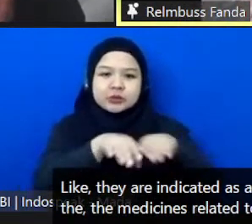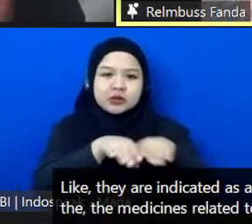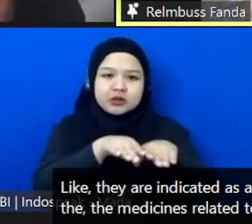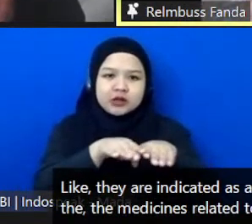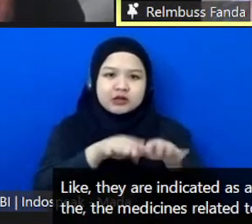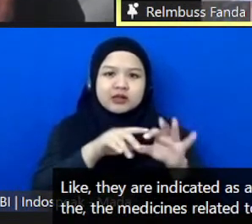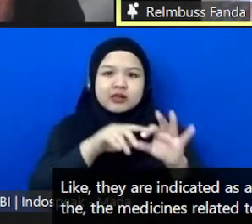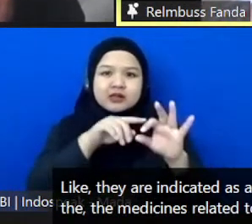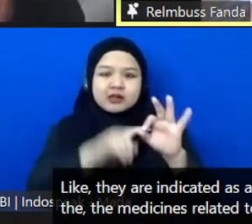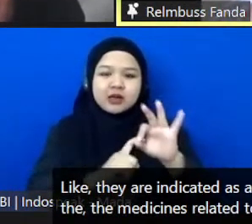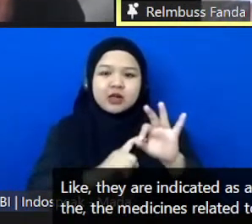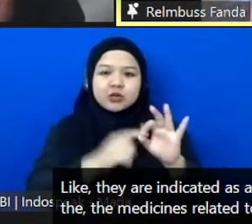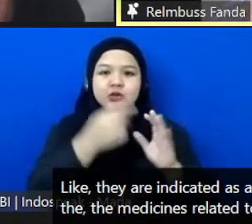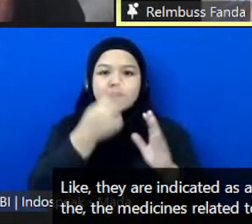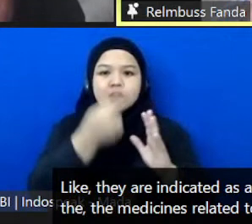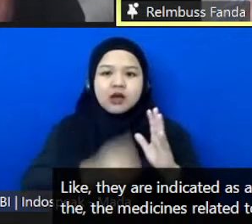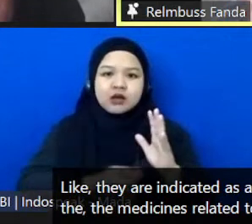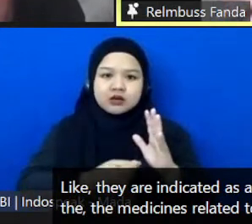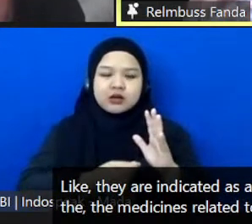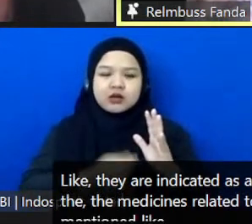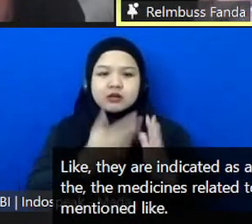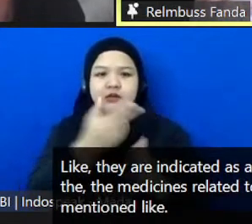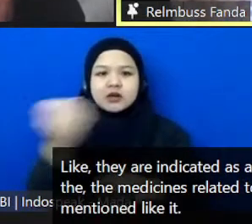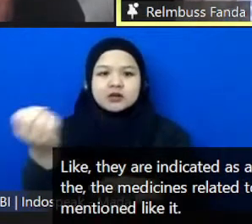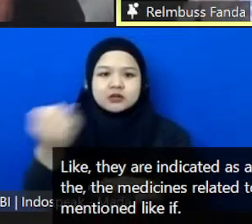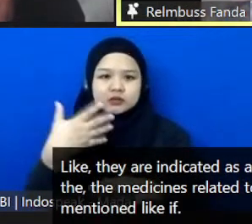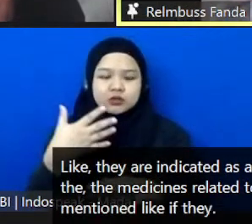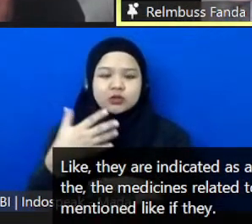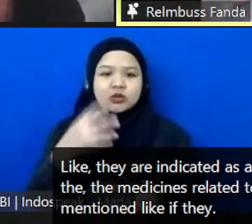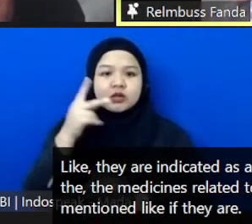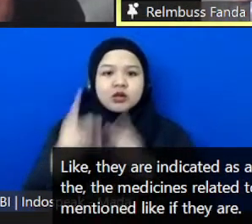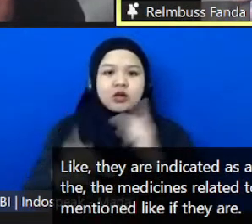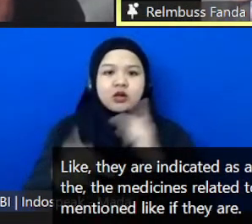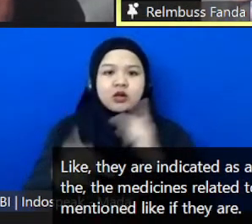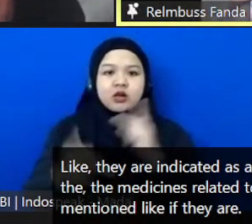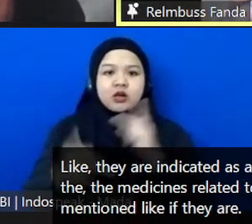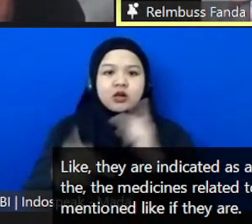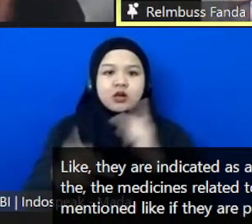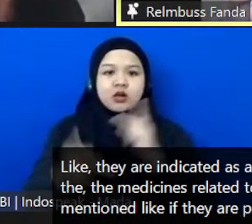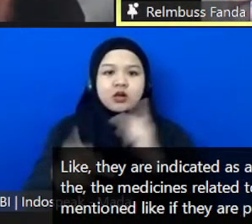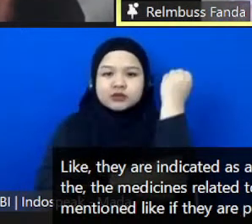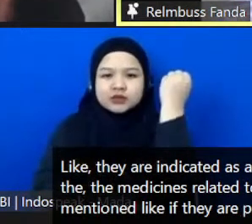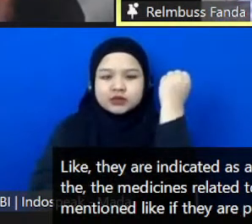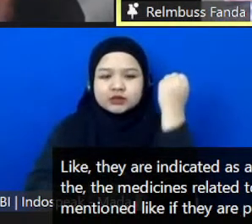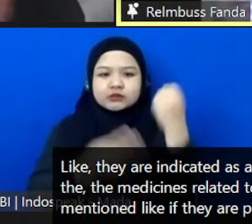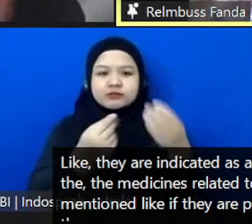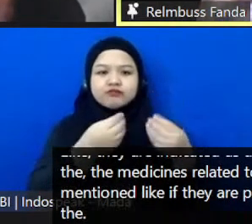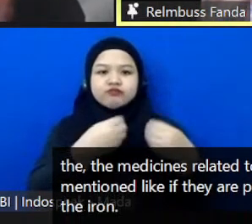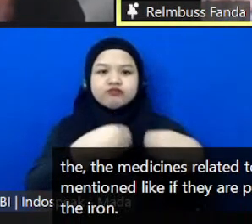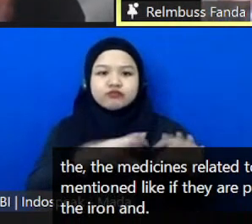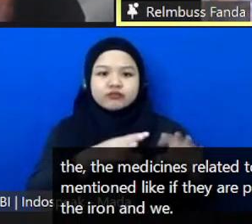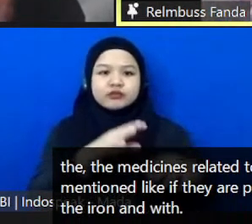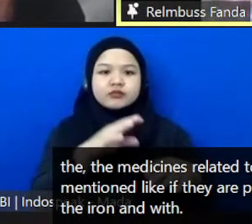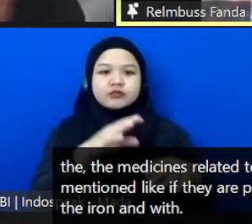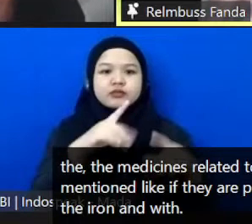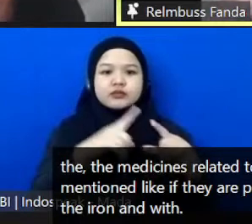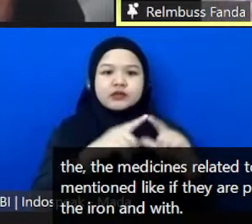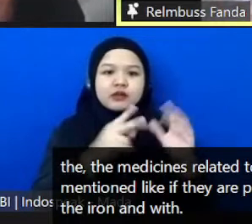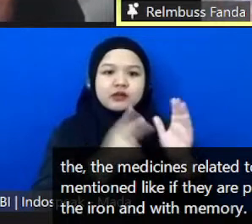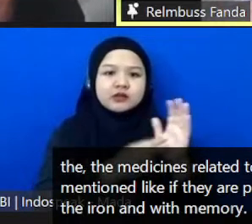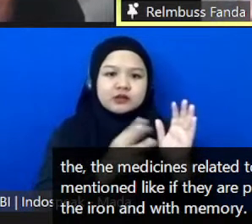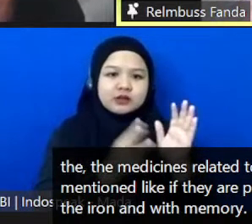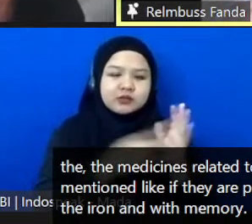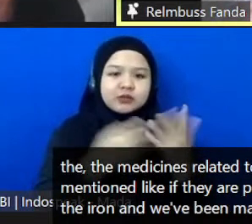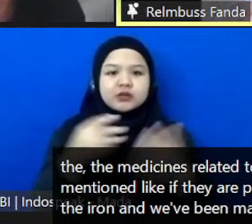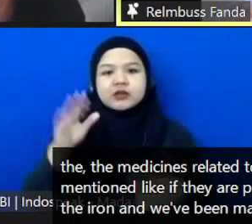that they mention. Like if they are poor people, for the INN with 5,000 or